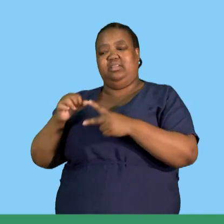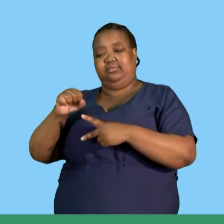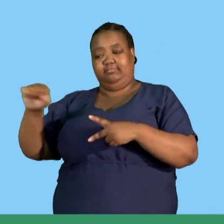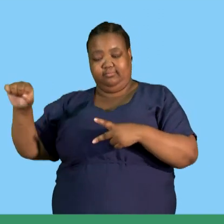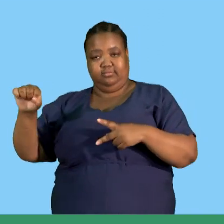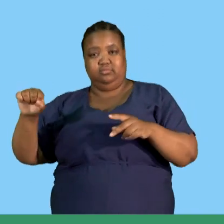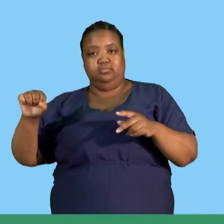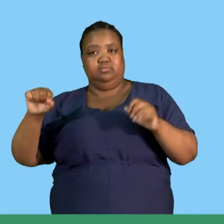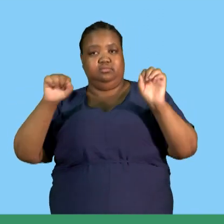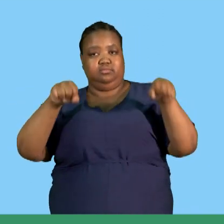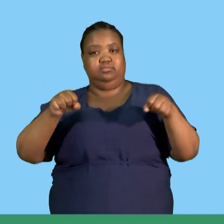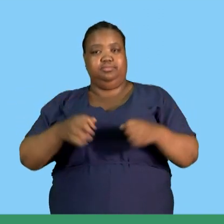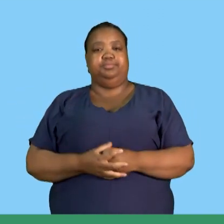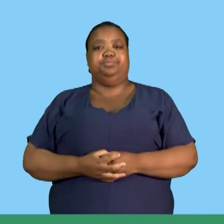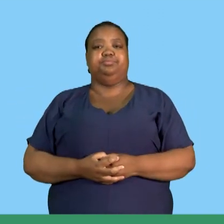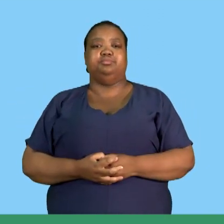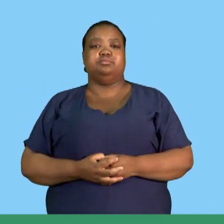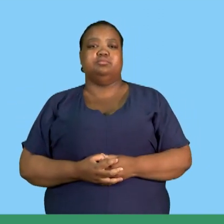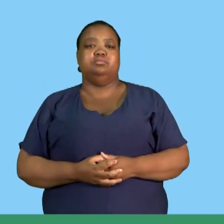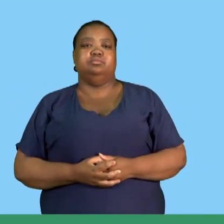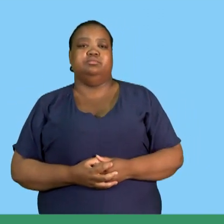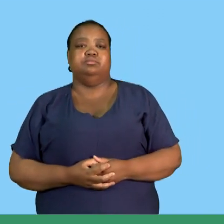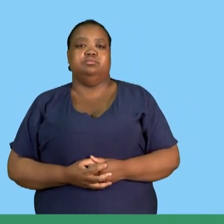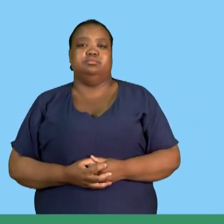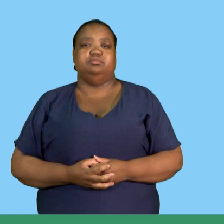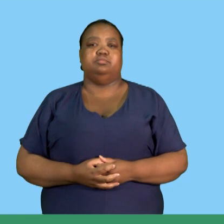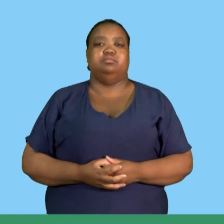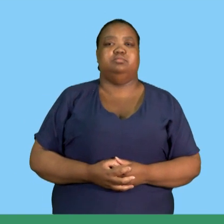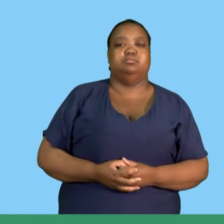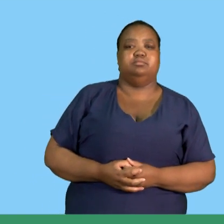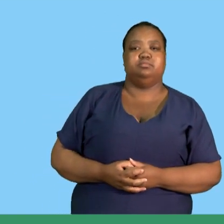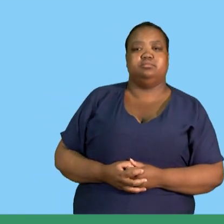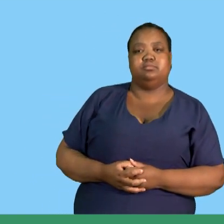are forces against what? Against